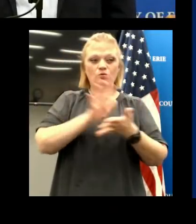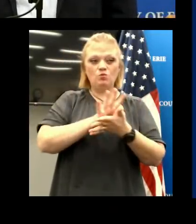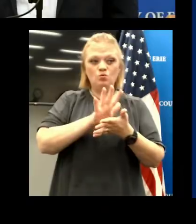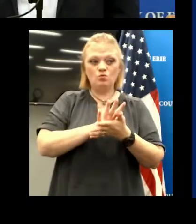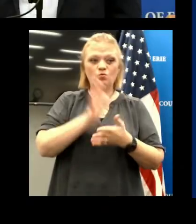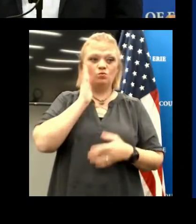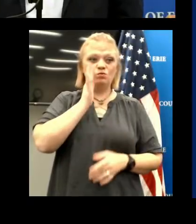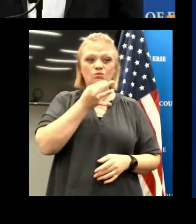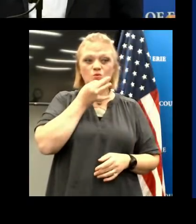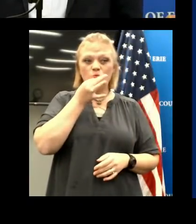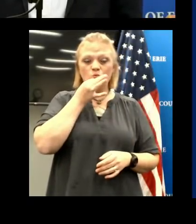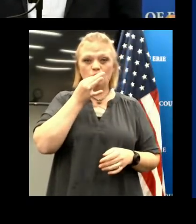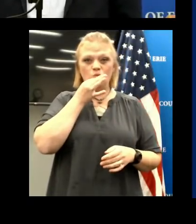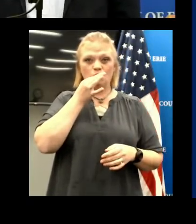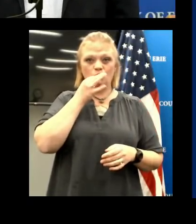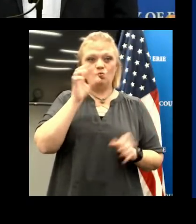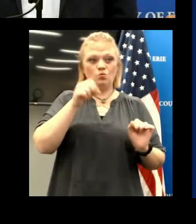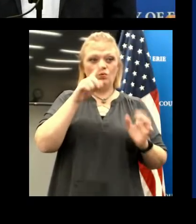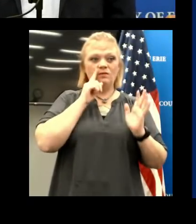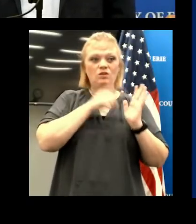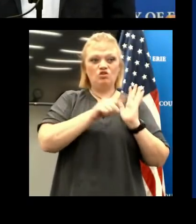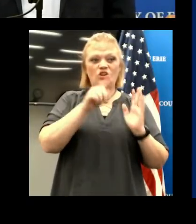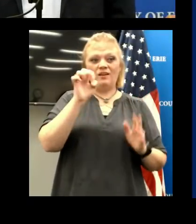coming soon. You can go to our website at